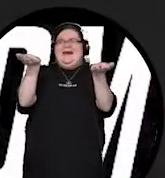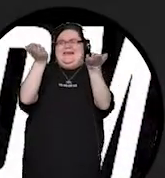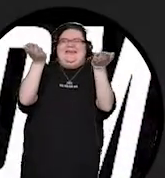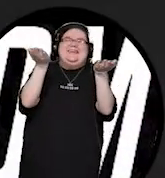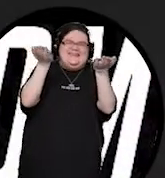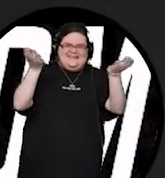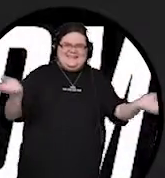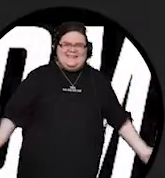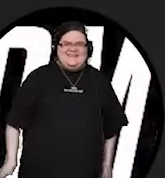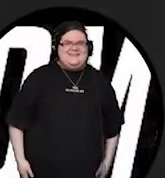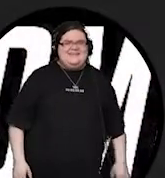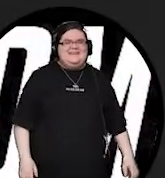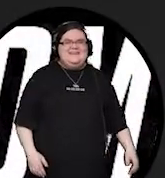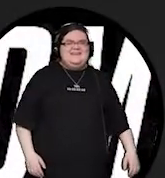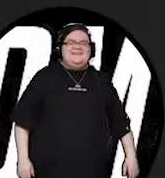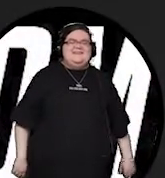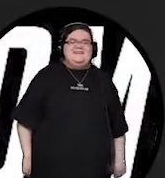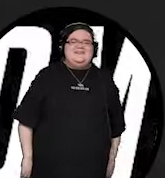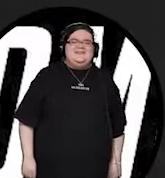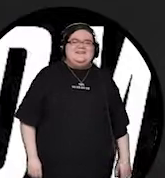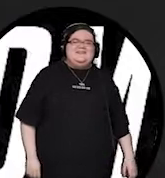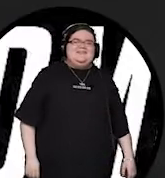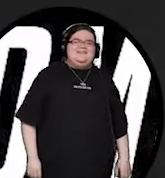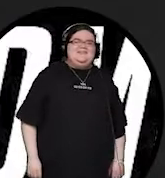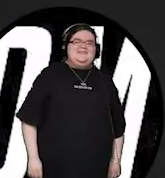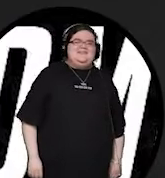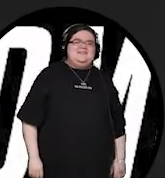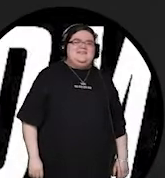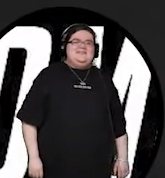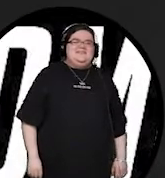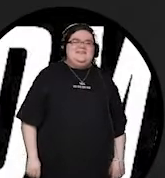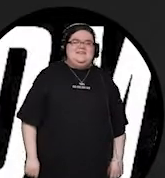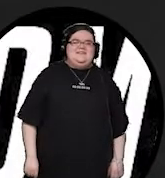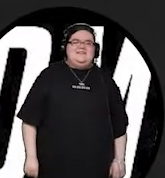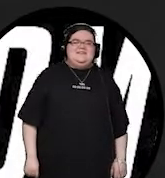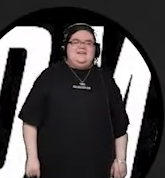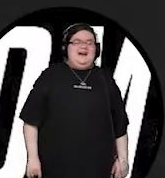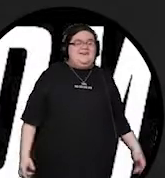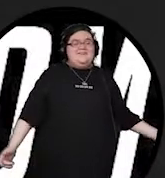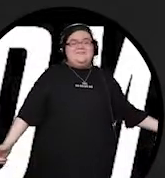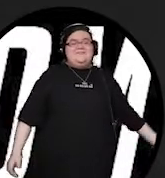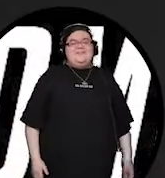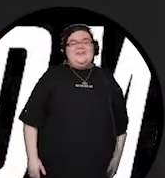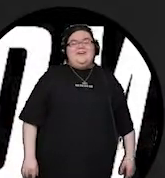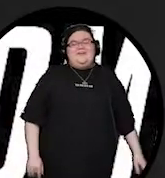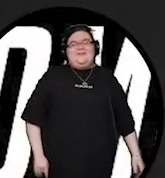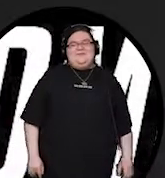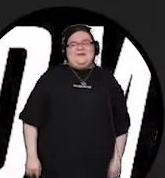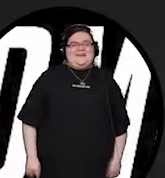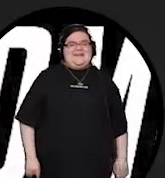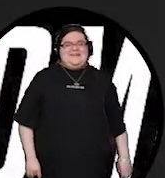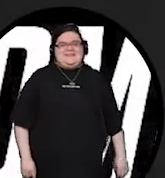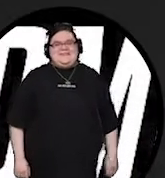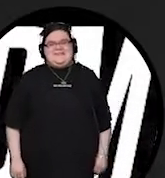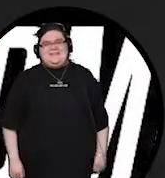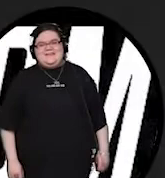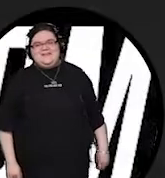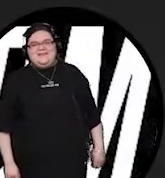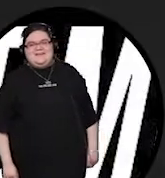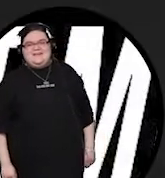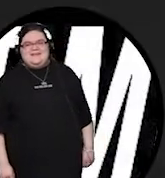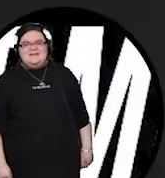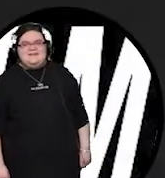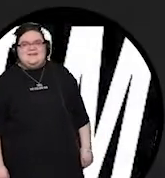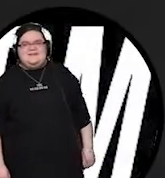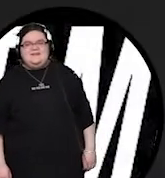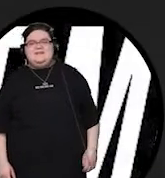But why? On top. Is that not just a? What is that? That is a machine horse riding, though. I don't know what it is. Does that do something